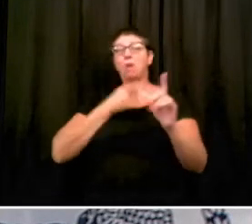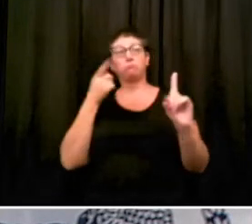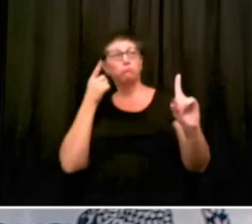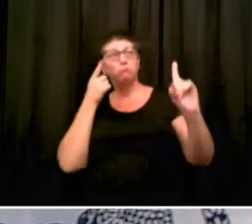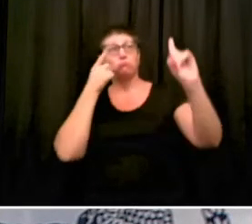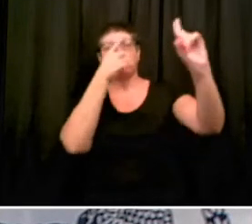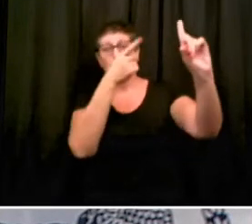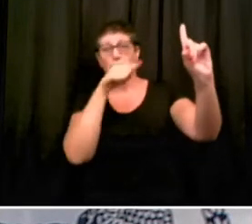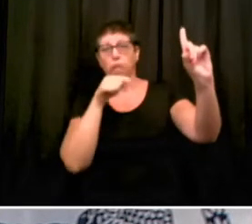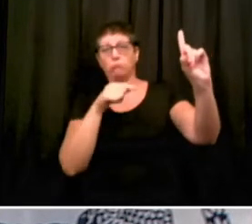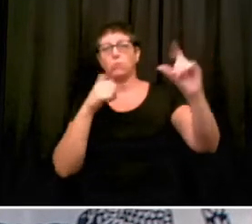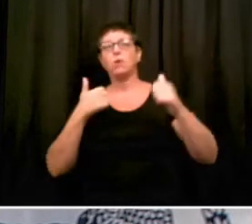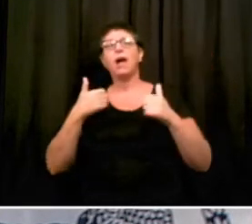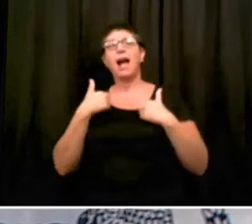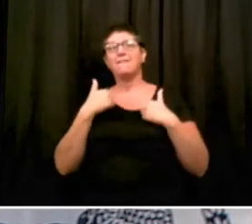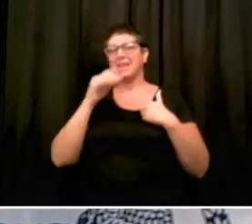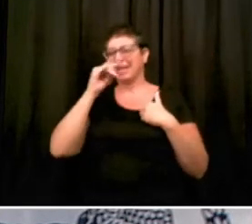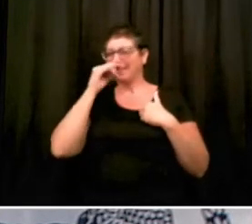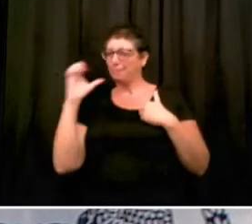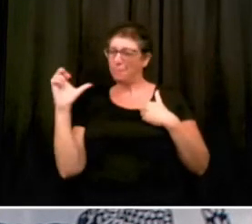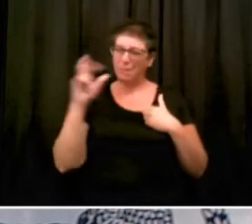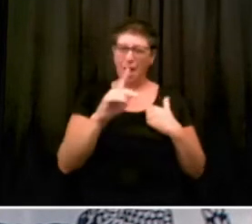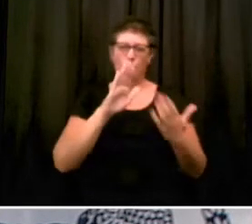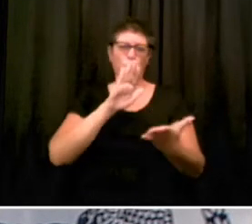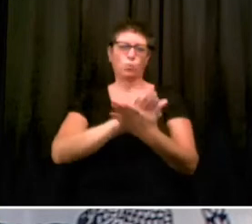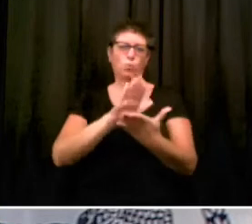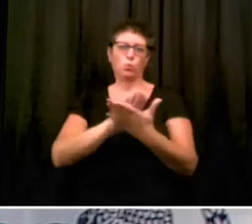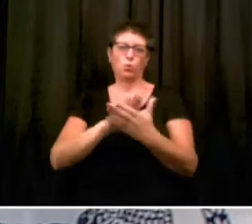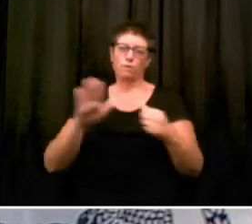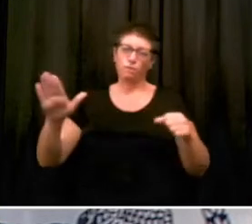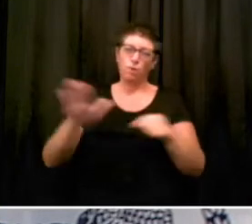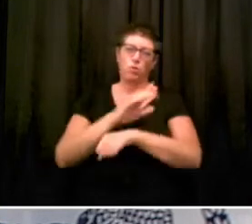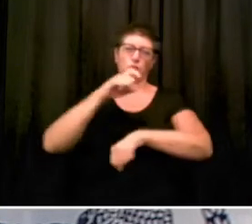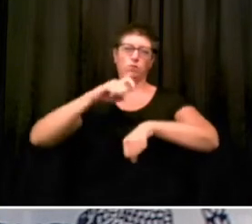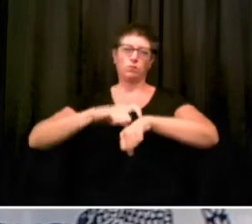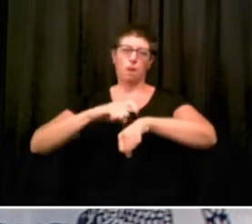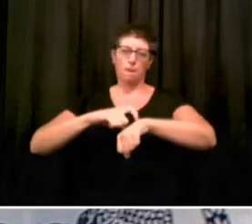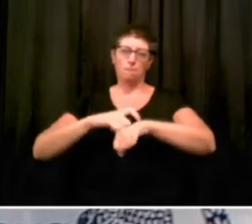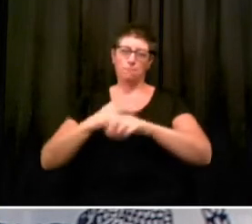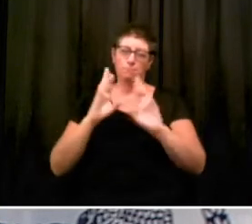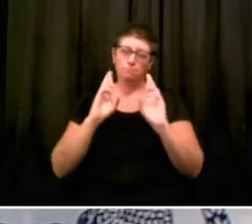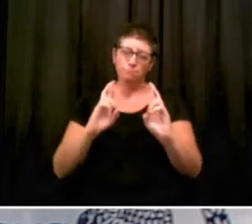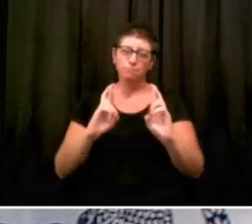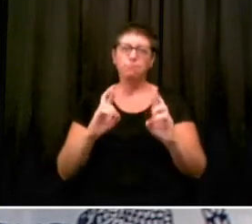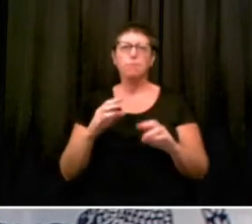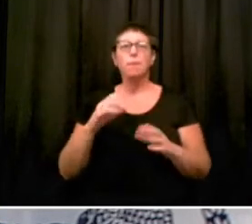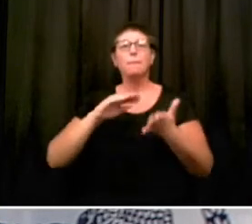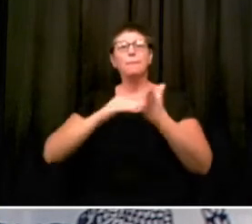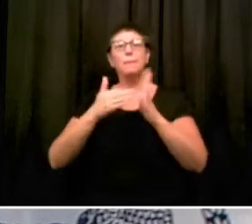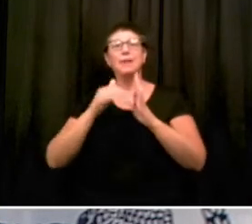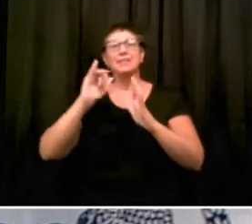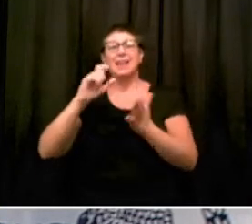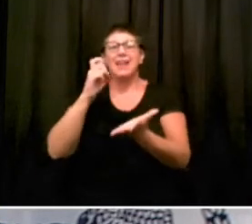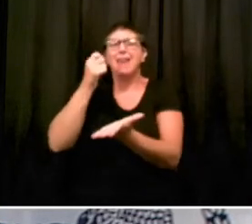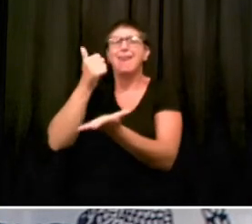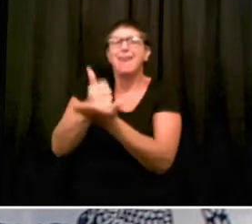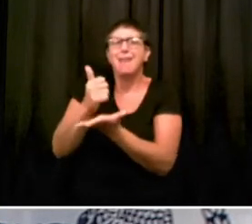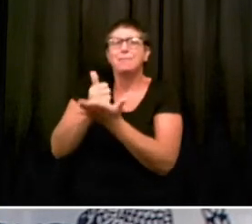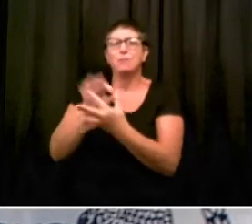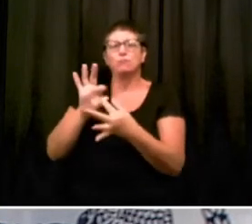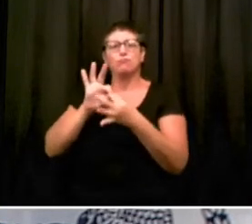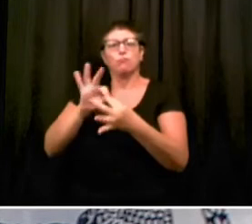fully. We're going to need some real success on the healthcare front to get there to that day.